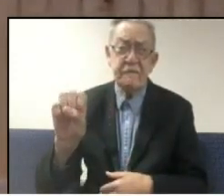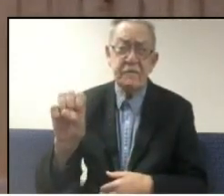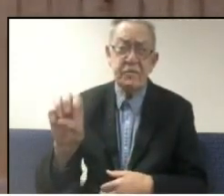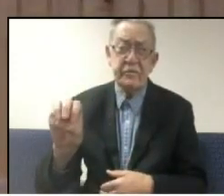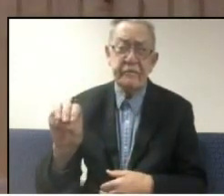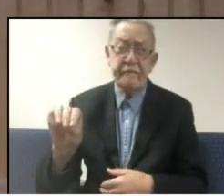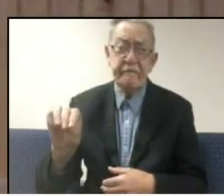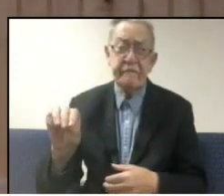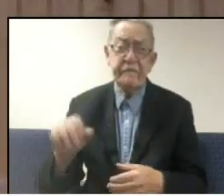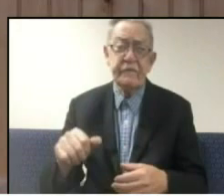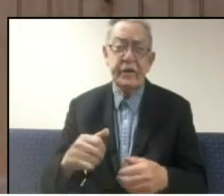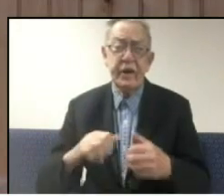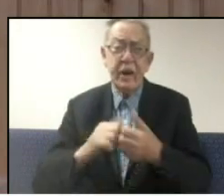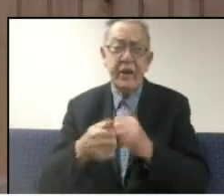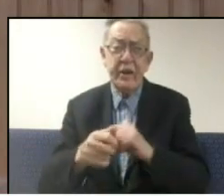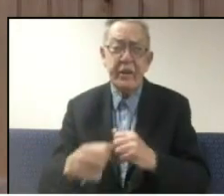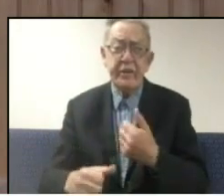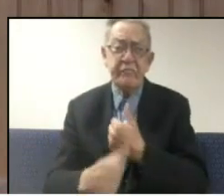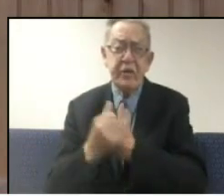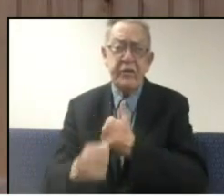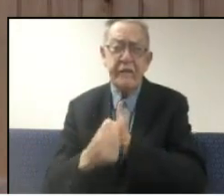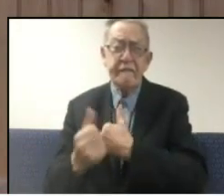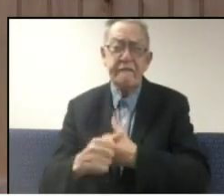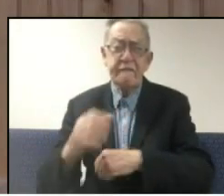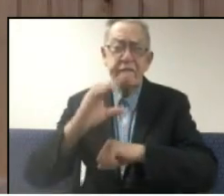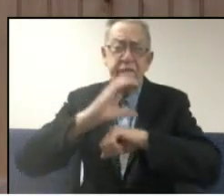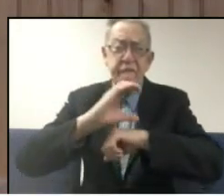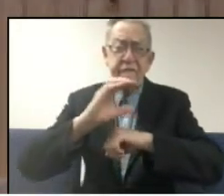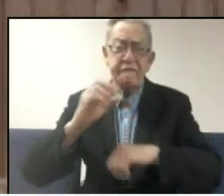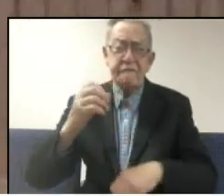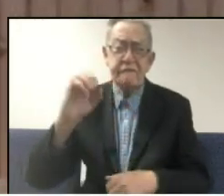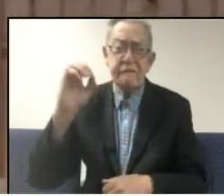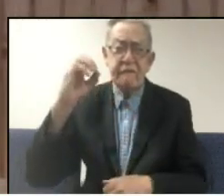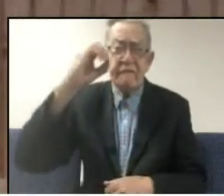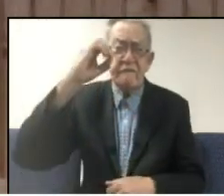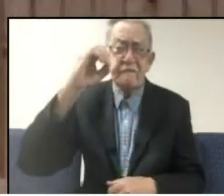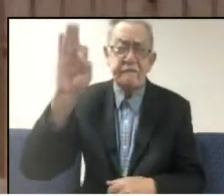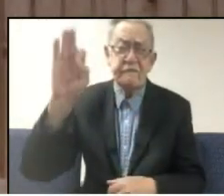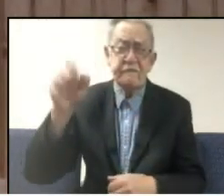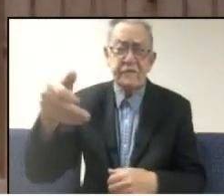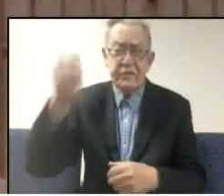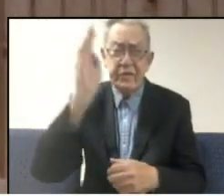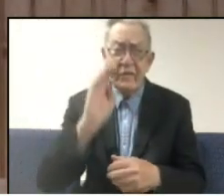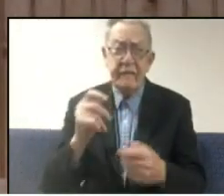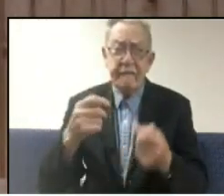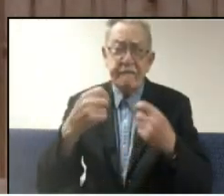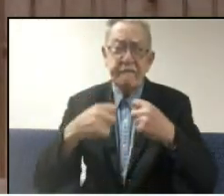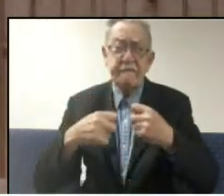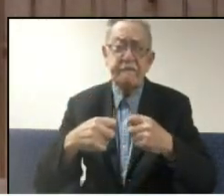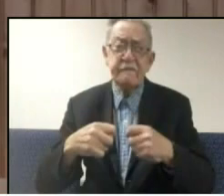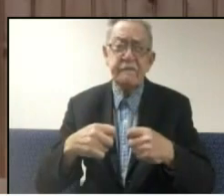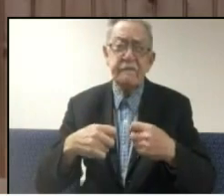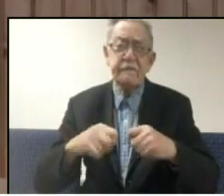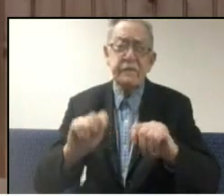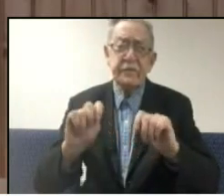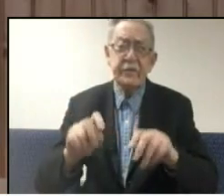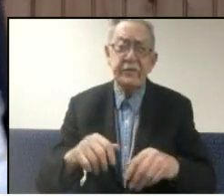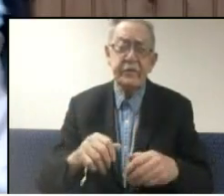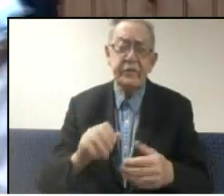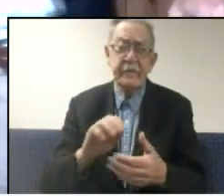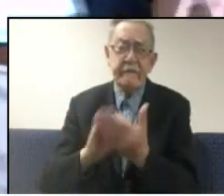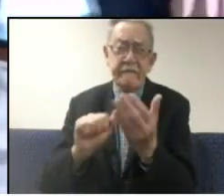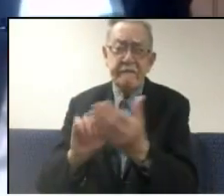God violently and tried to destroy it." Could you bring me down just a little bit, at least up here in